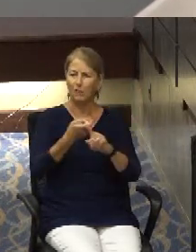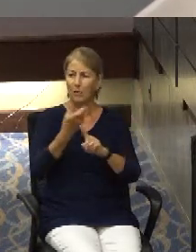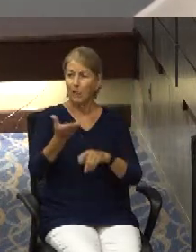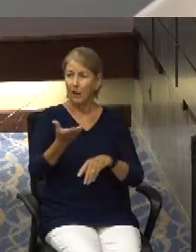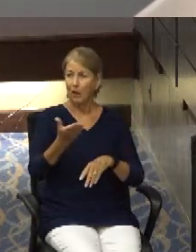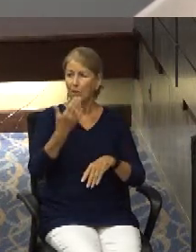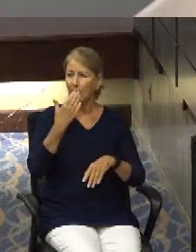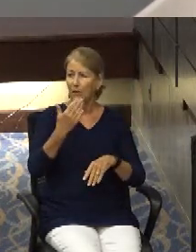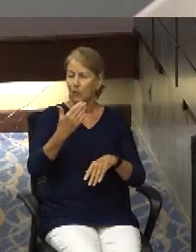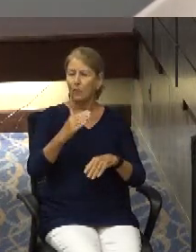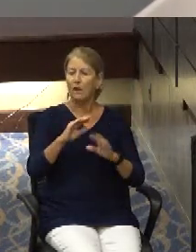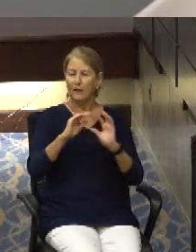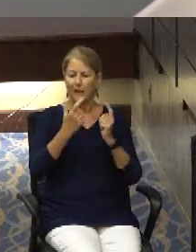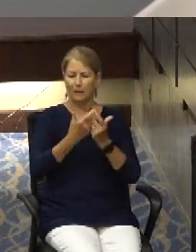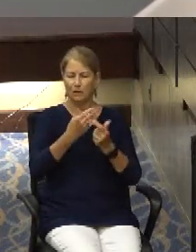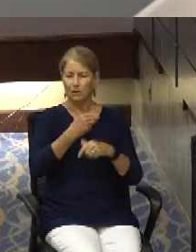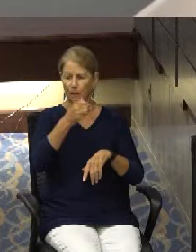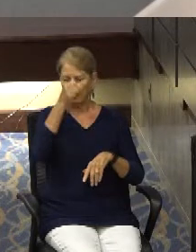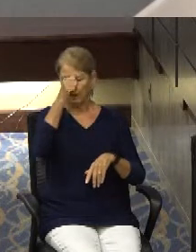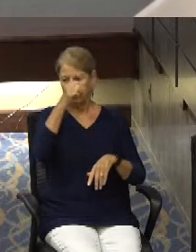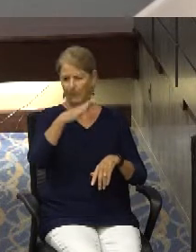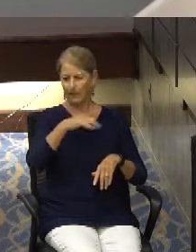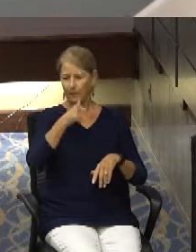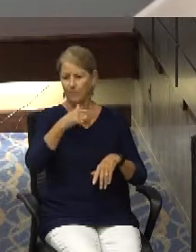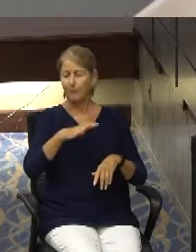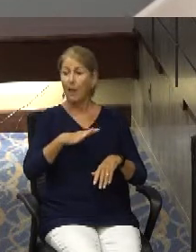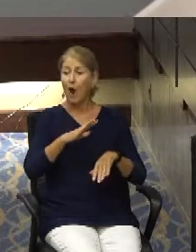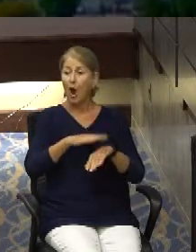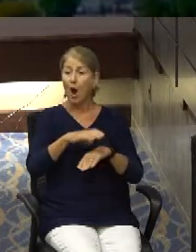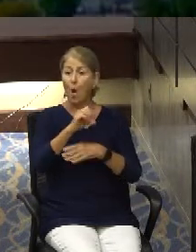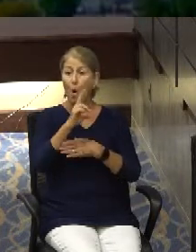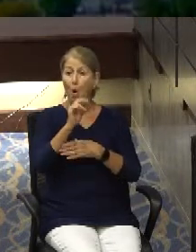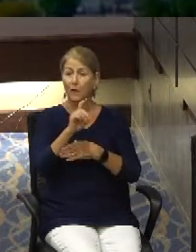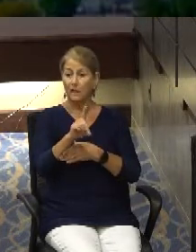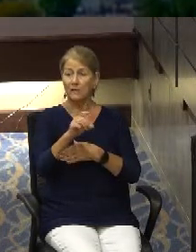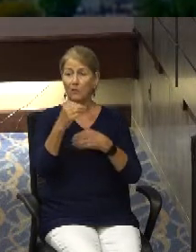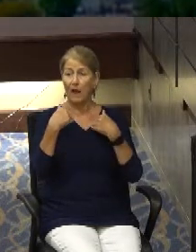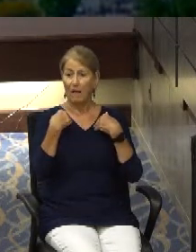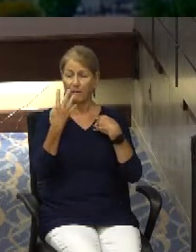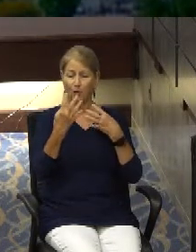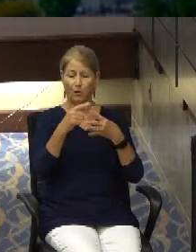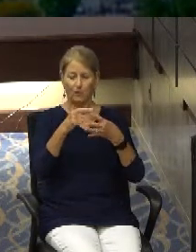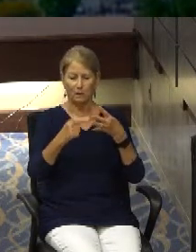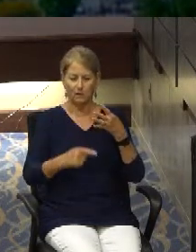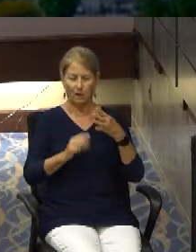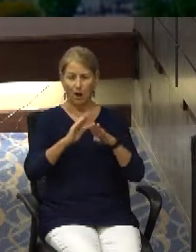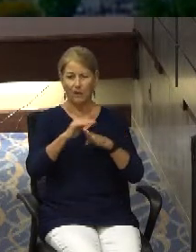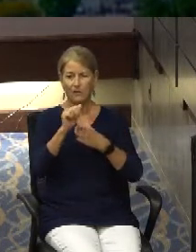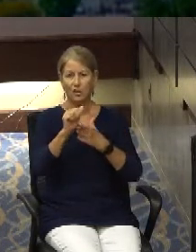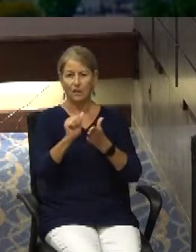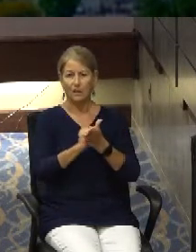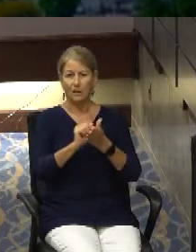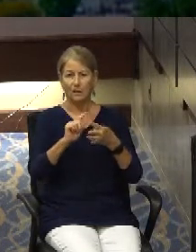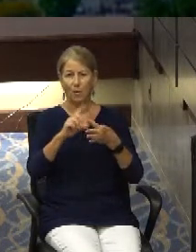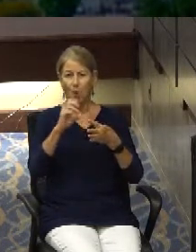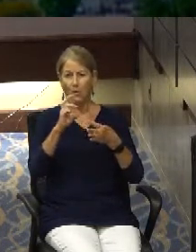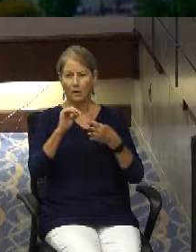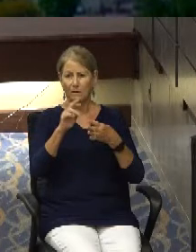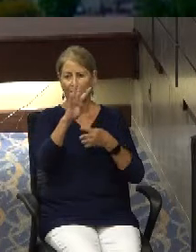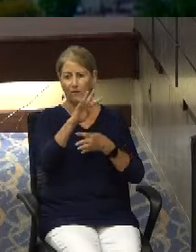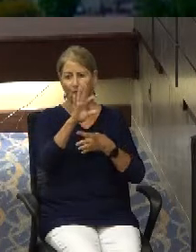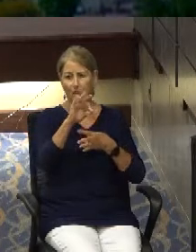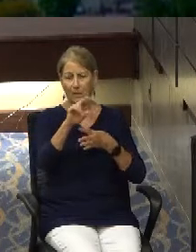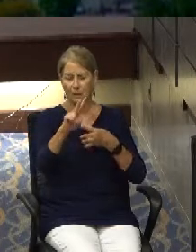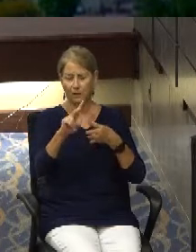Councilmember. On ordinances today, we do have 4 on the agenda. Ordinance 492 is a first reading